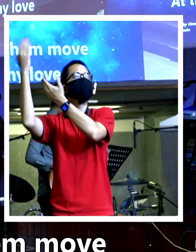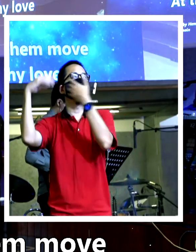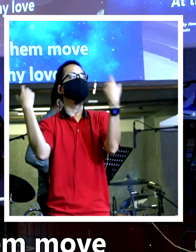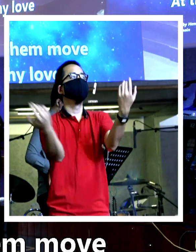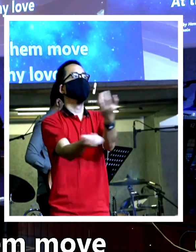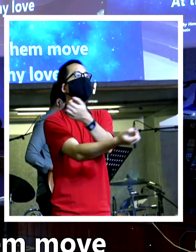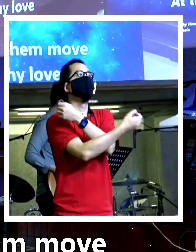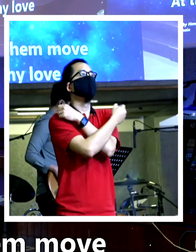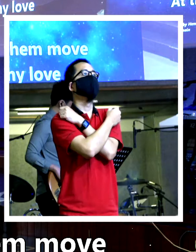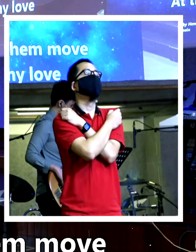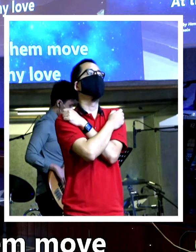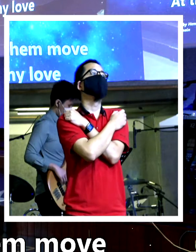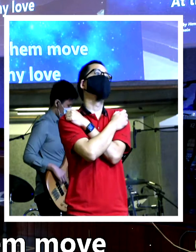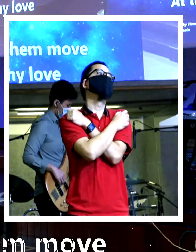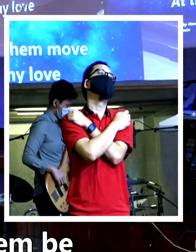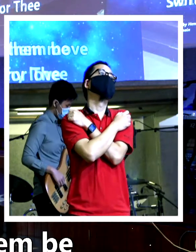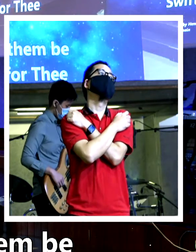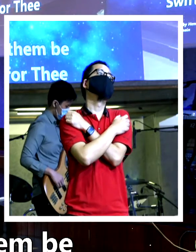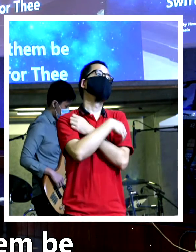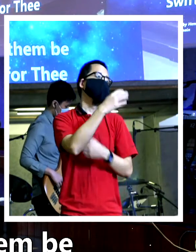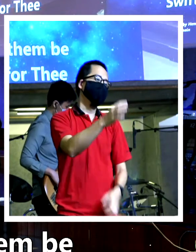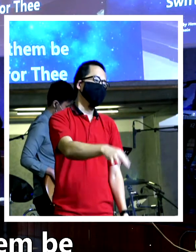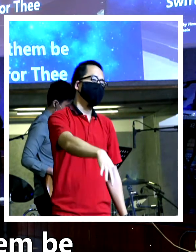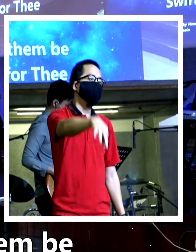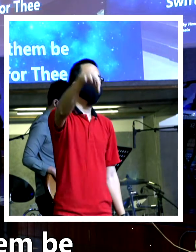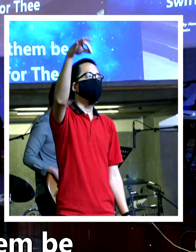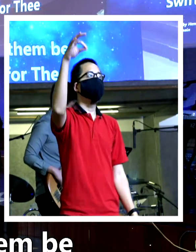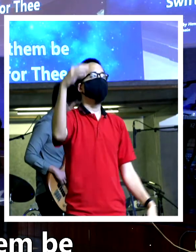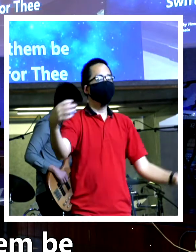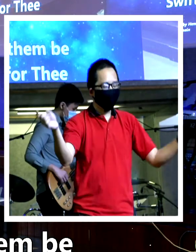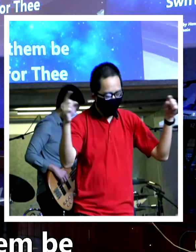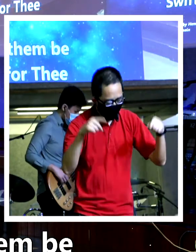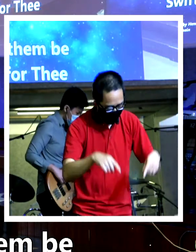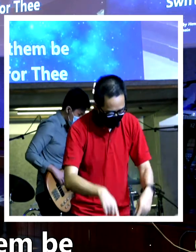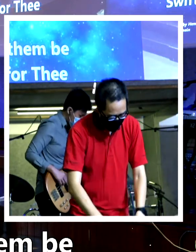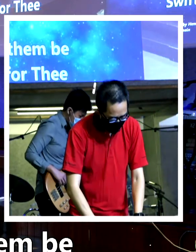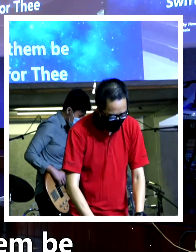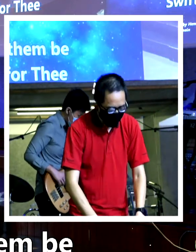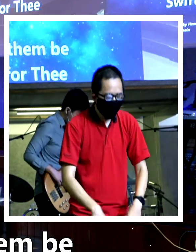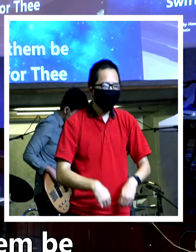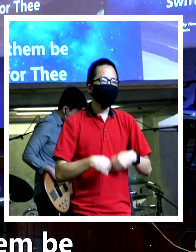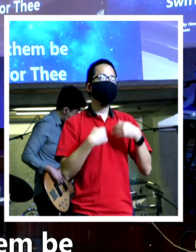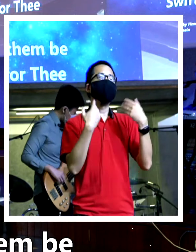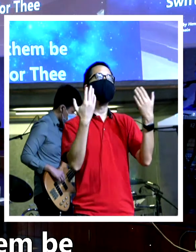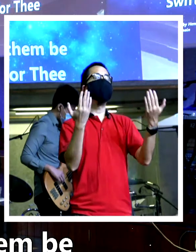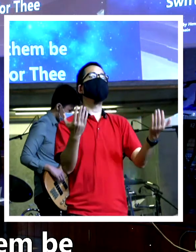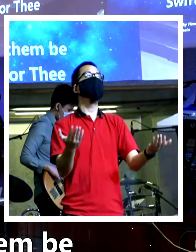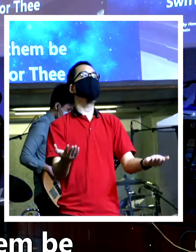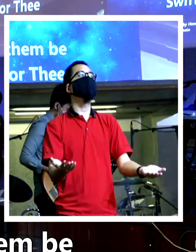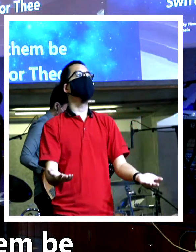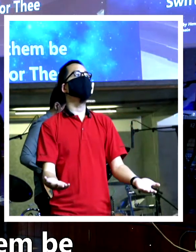impulse of Thy love. Take my feet